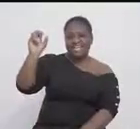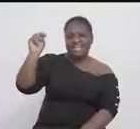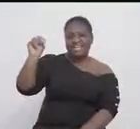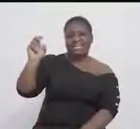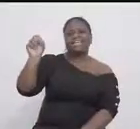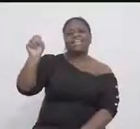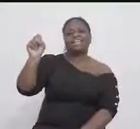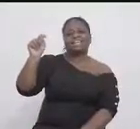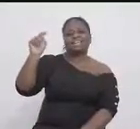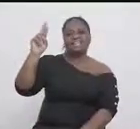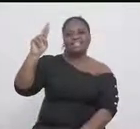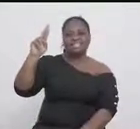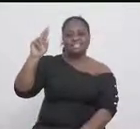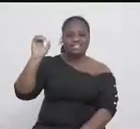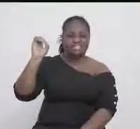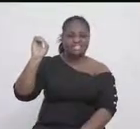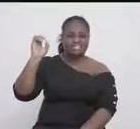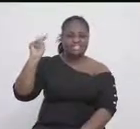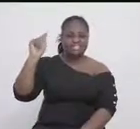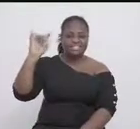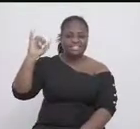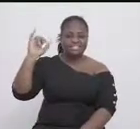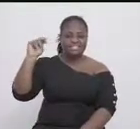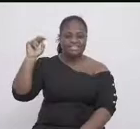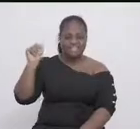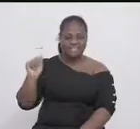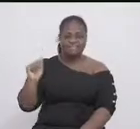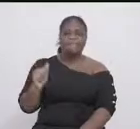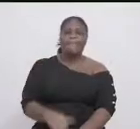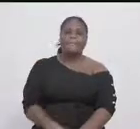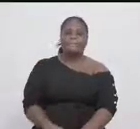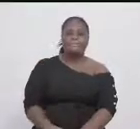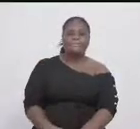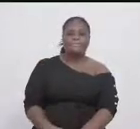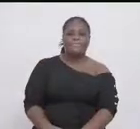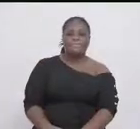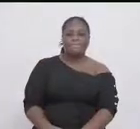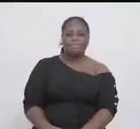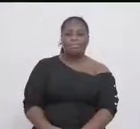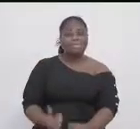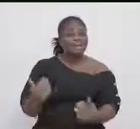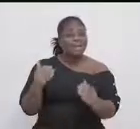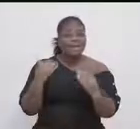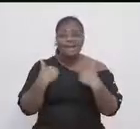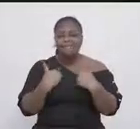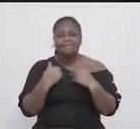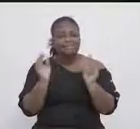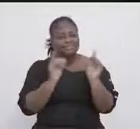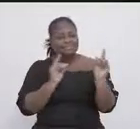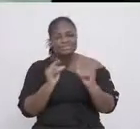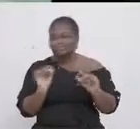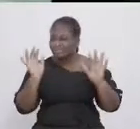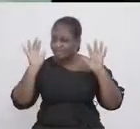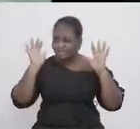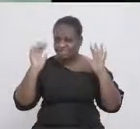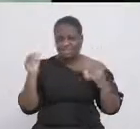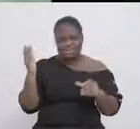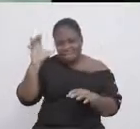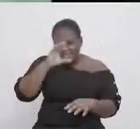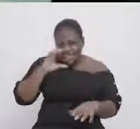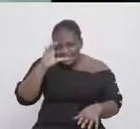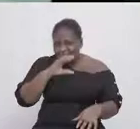Code Club. And essentially, they have found a way of getting young